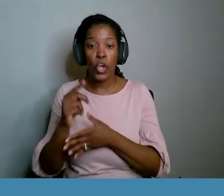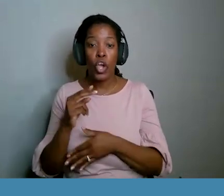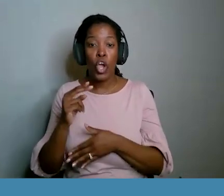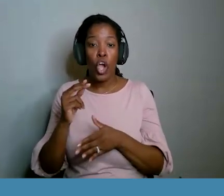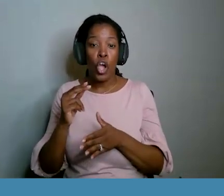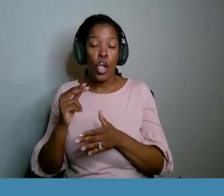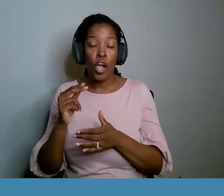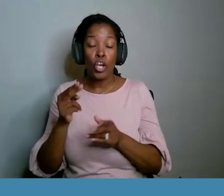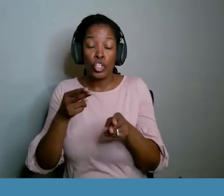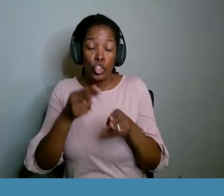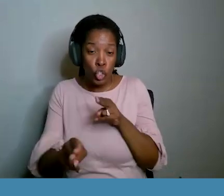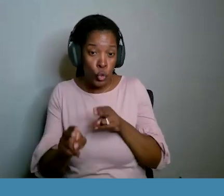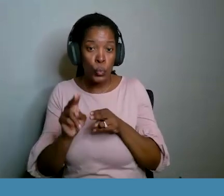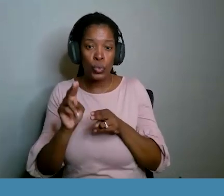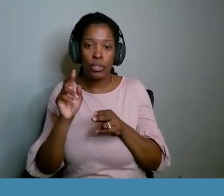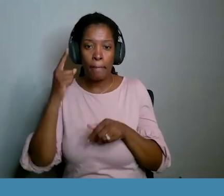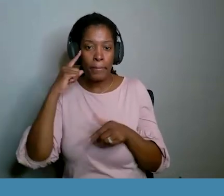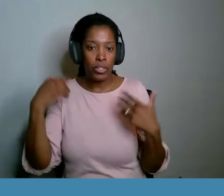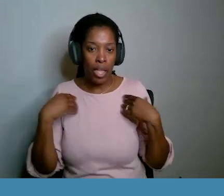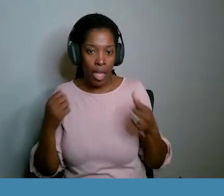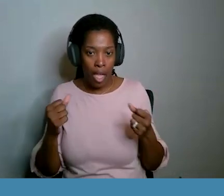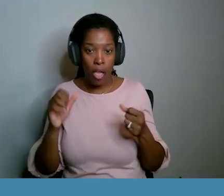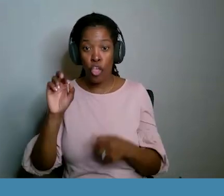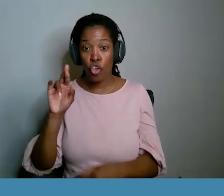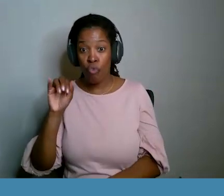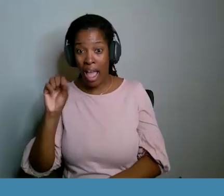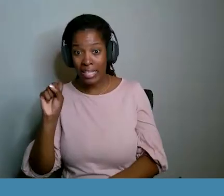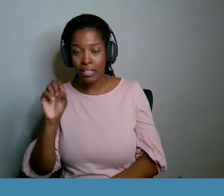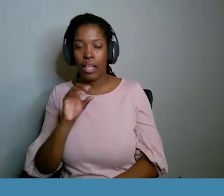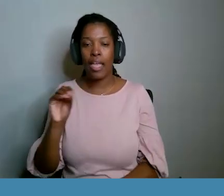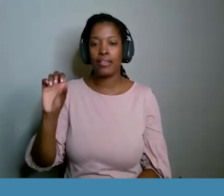situations and also substance abuse situations as well.